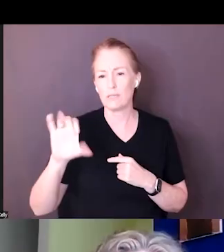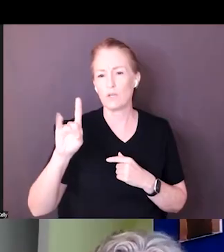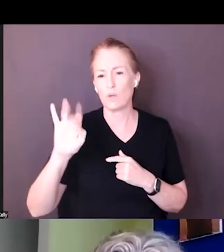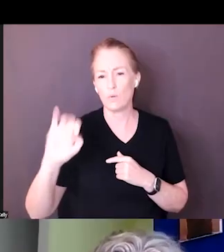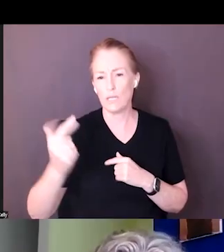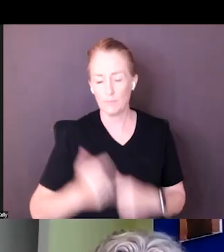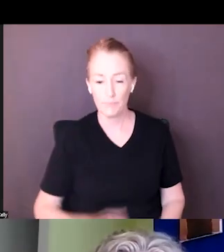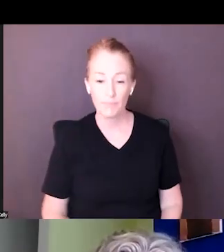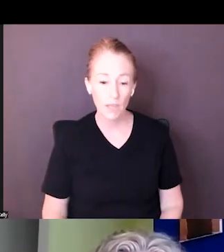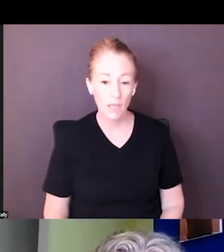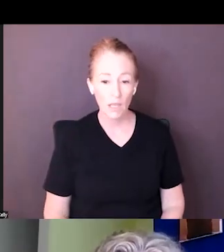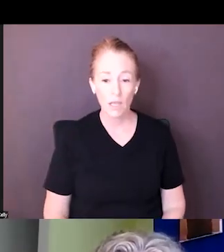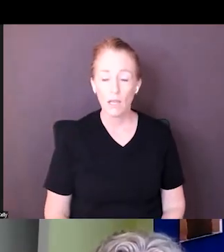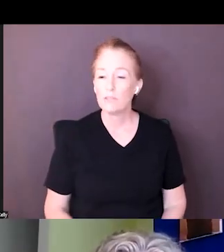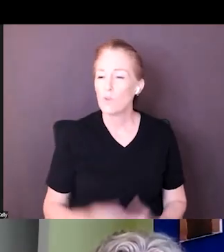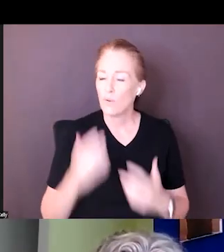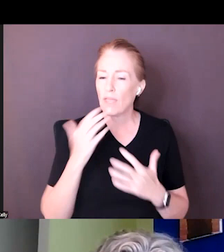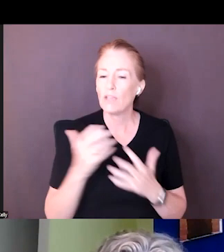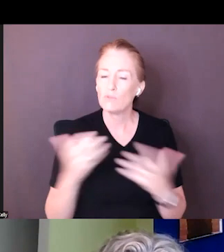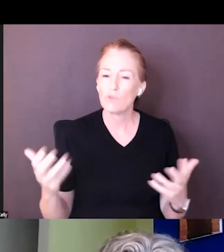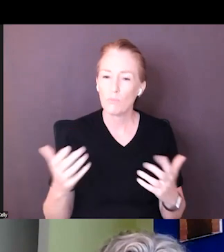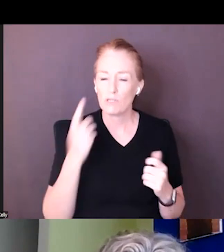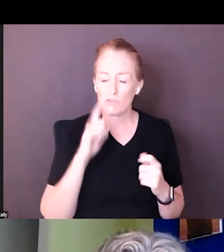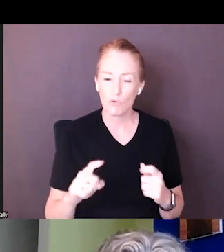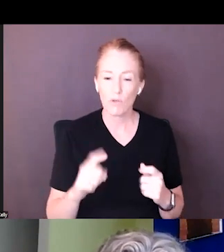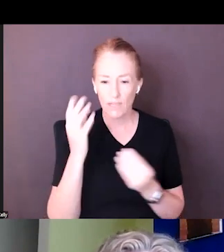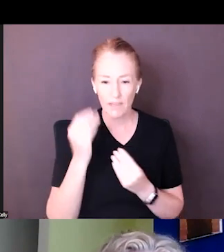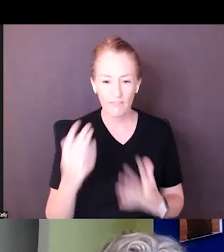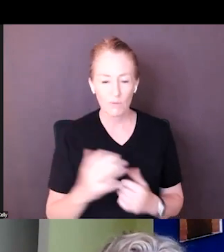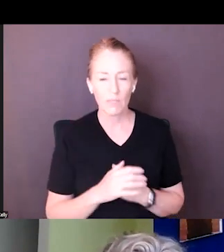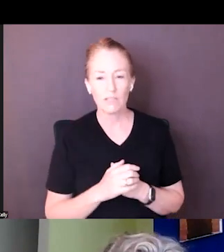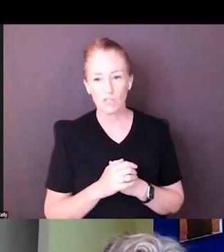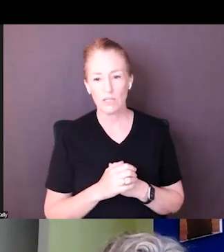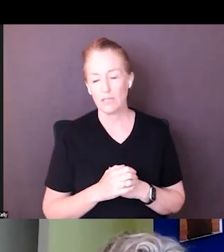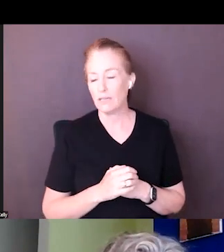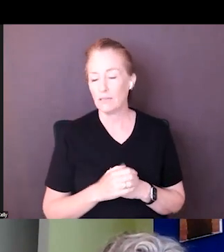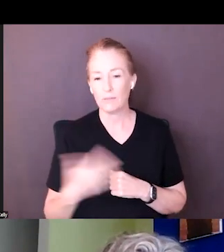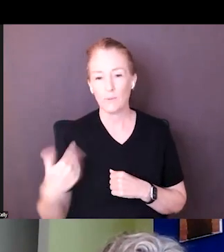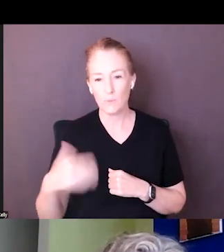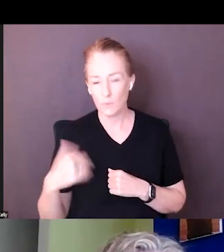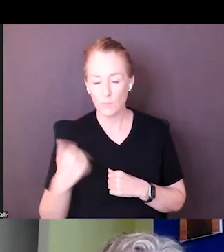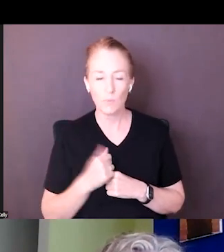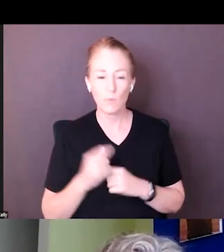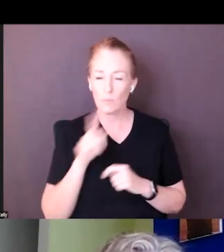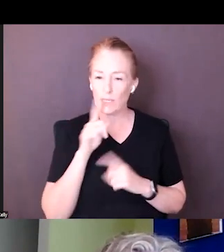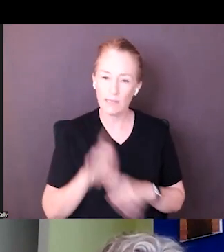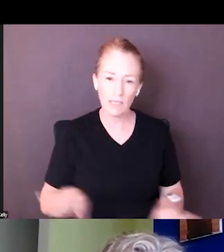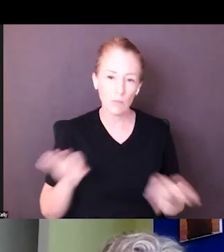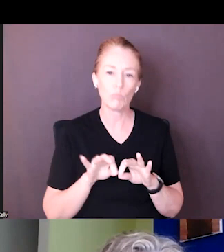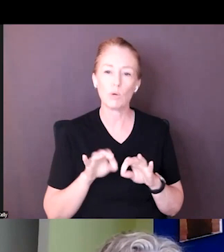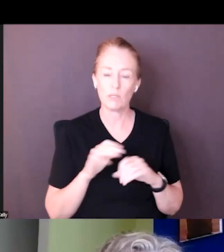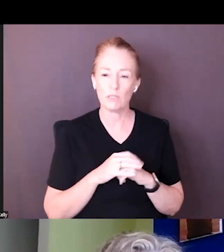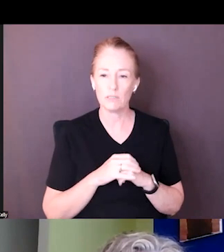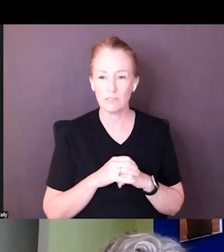you very, very much for this information. It's absolutely enlightening and a problem we have not seen